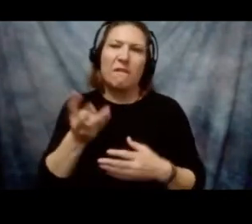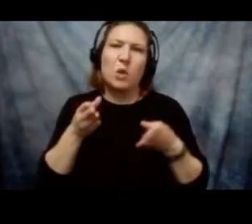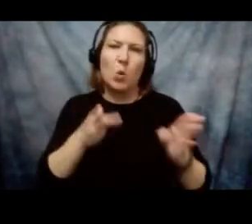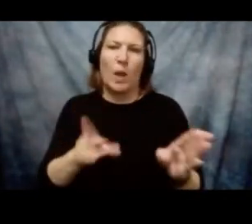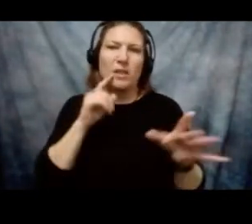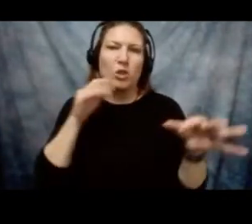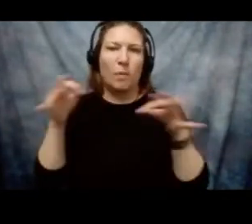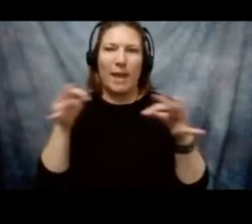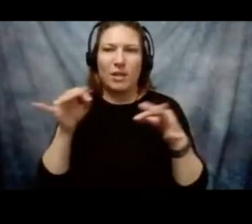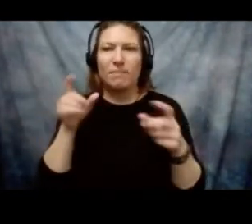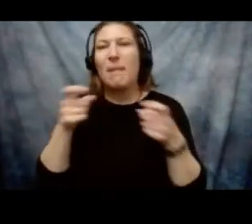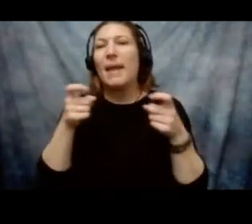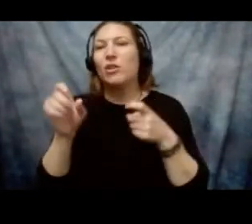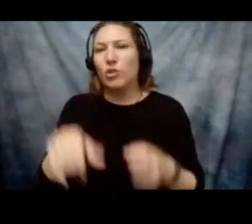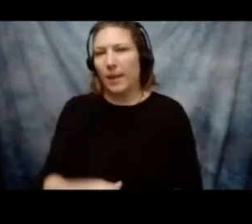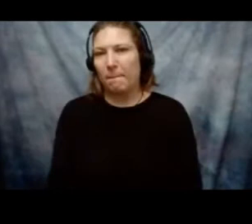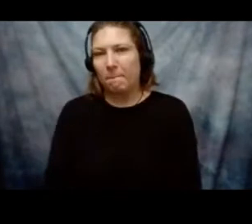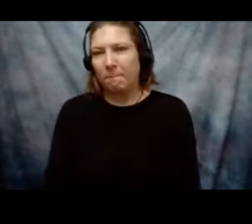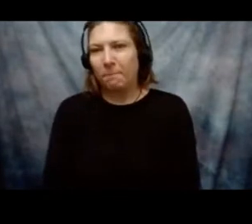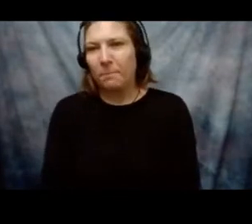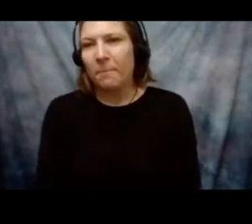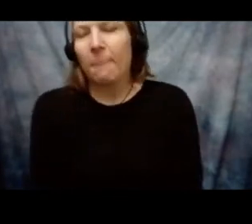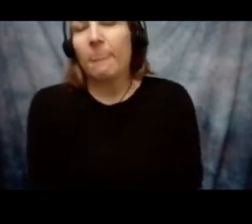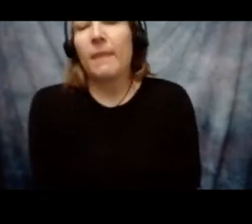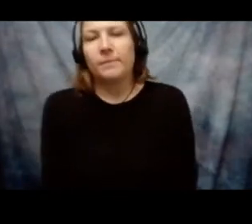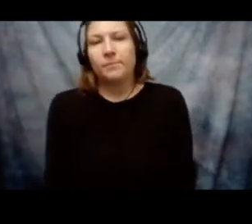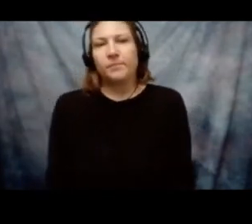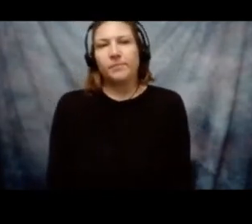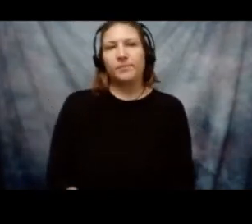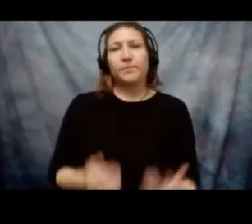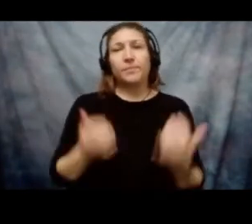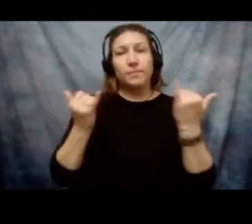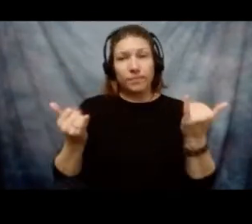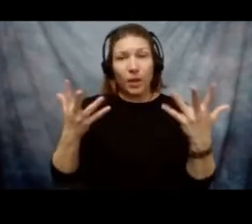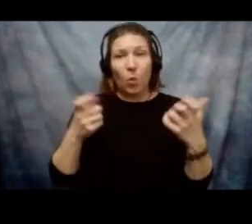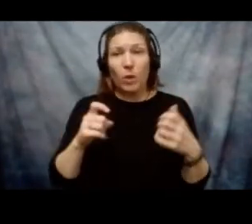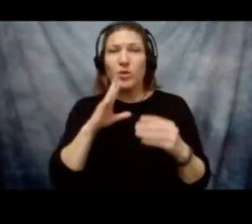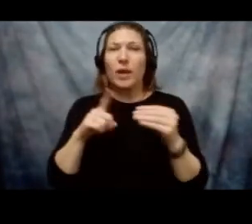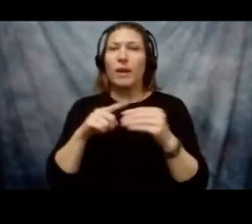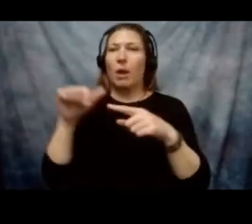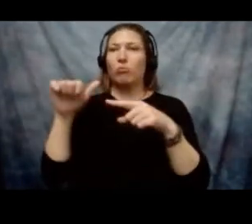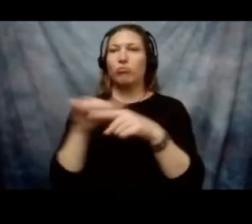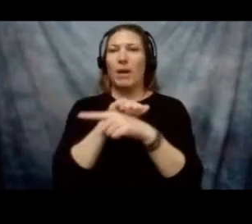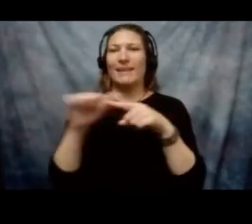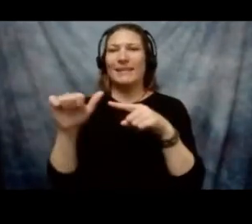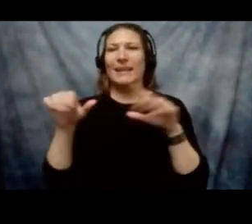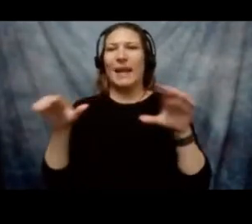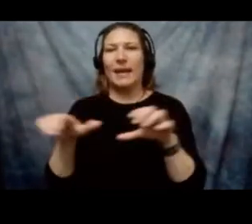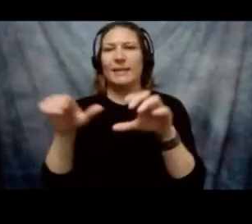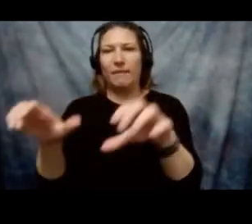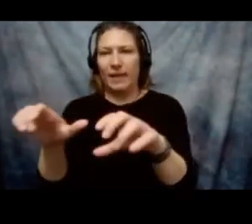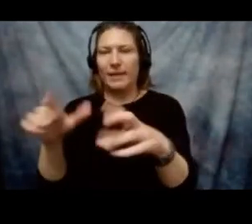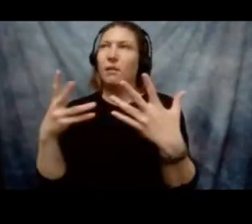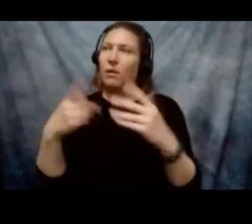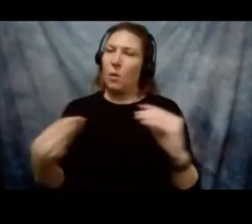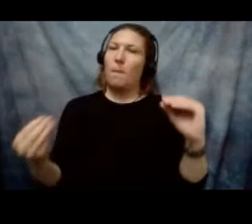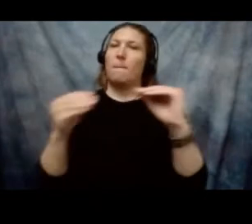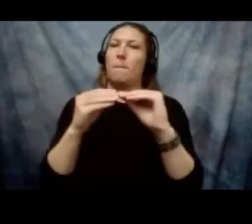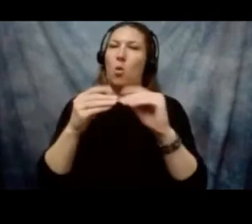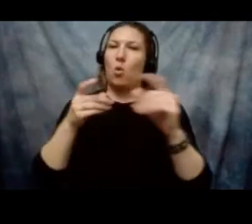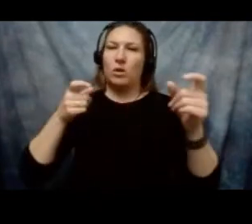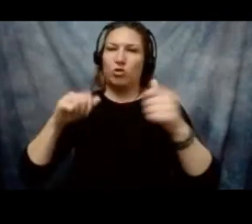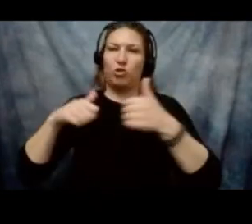few words about practice activities. Those are way more challenging to manage for individuals with a screen reader or